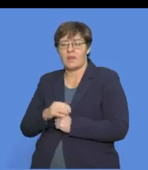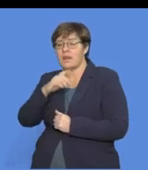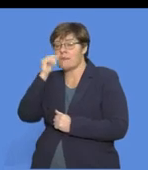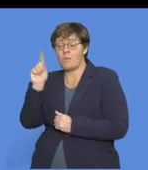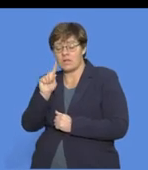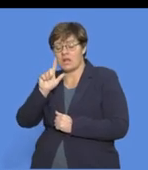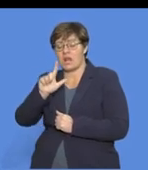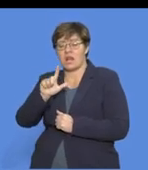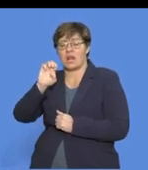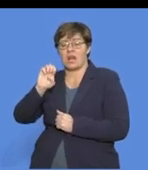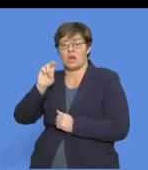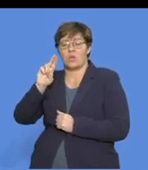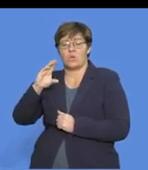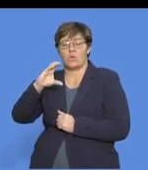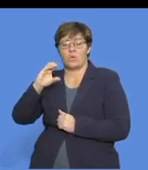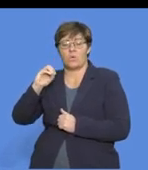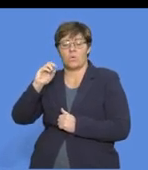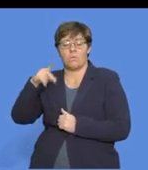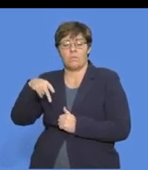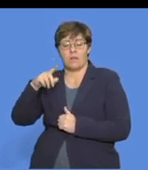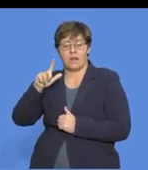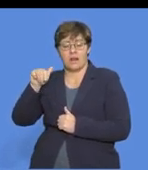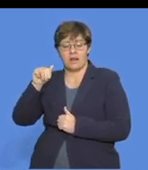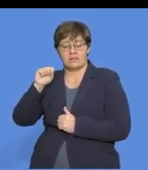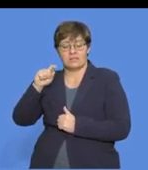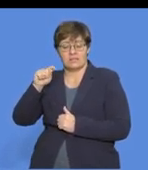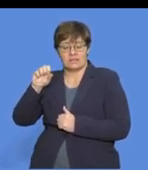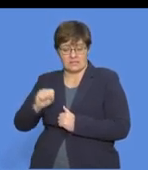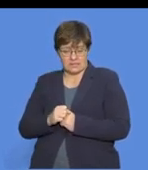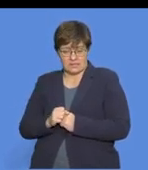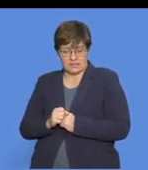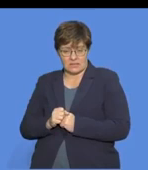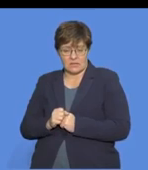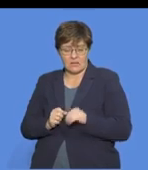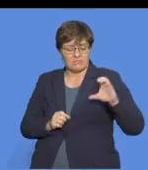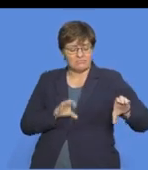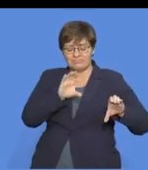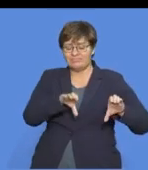leucoplasts. And these would all be found in different parts of the plant.